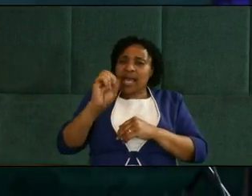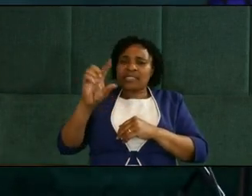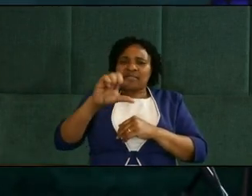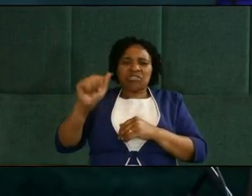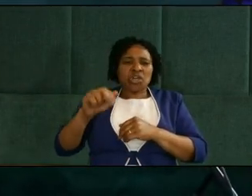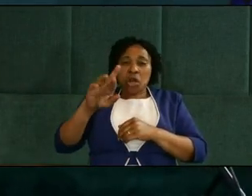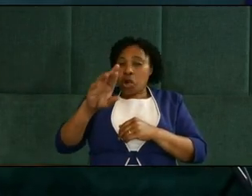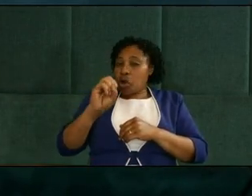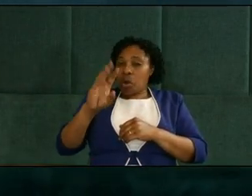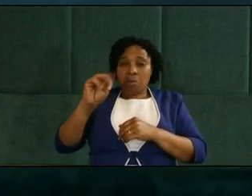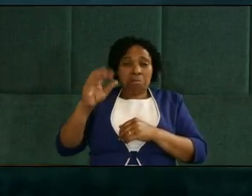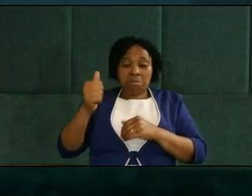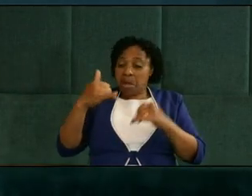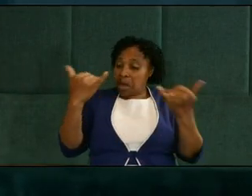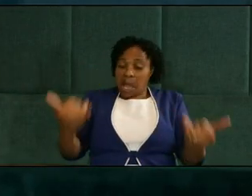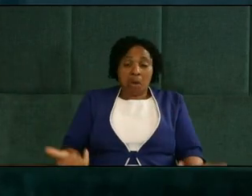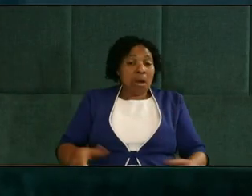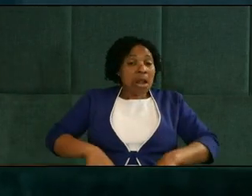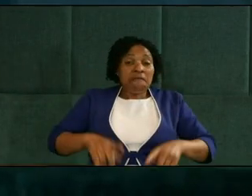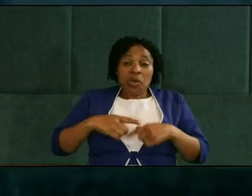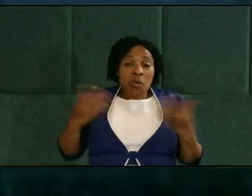Rome. So where are we living?